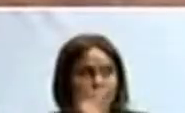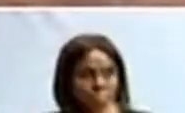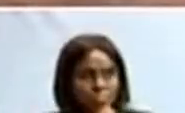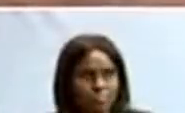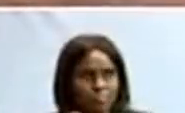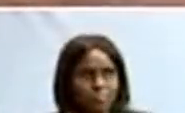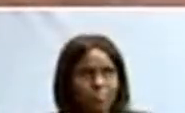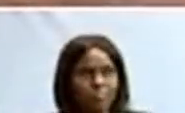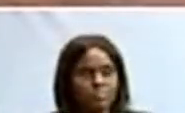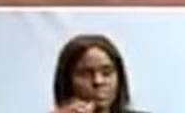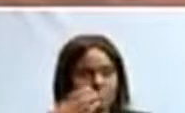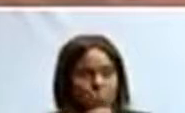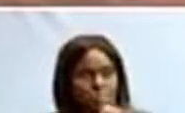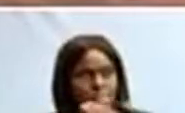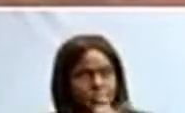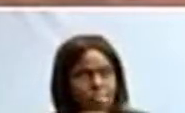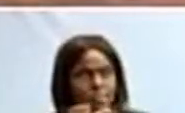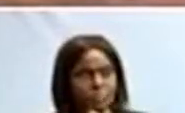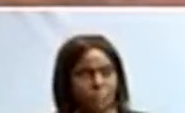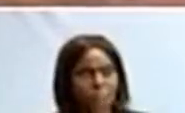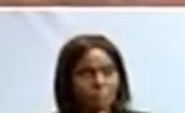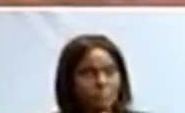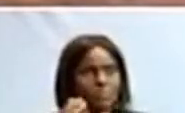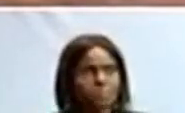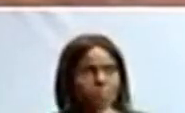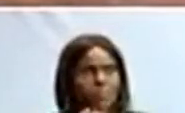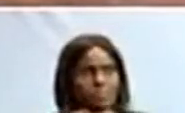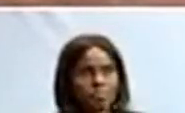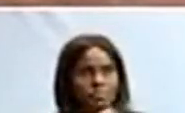Statutory and other obligations.